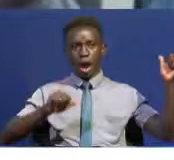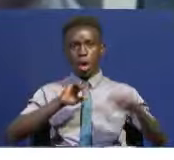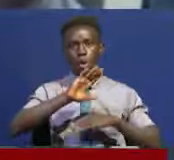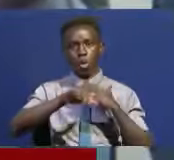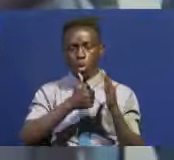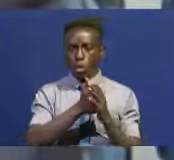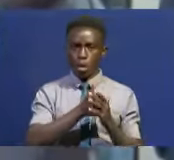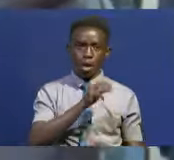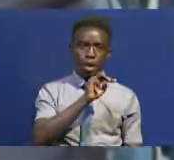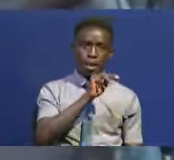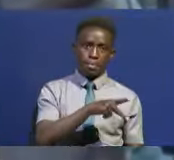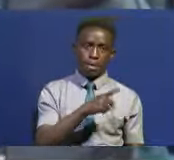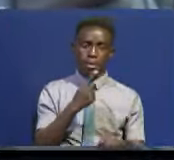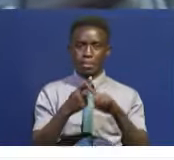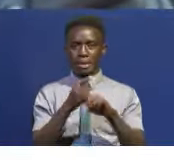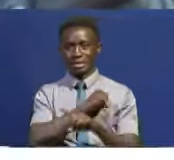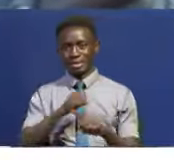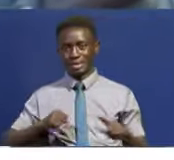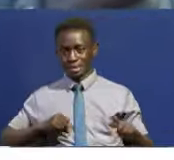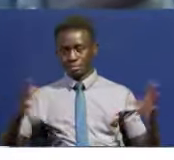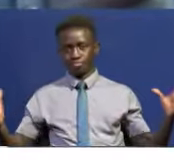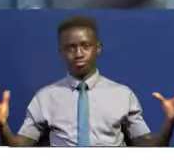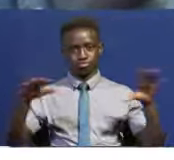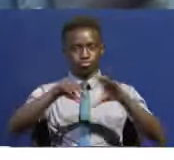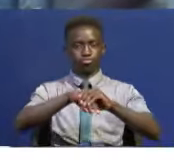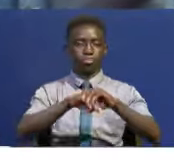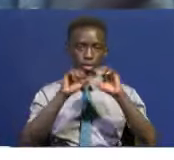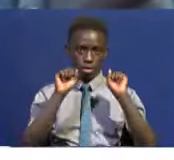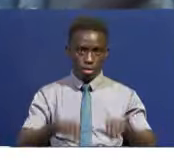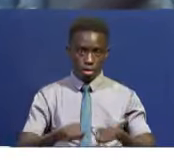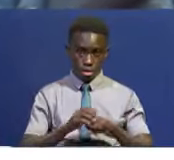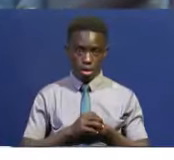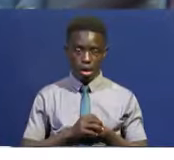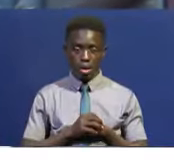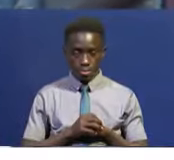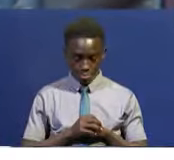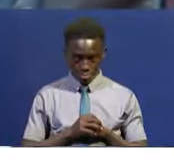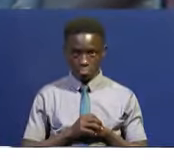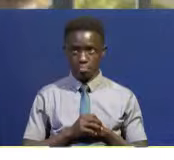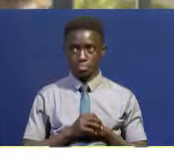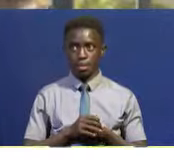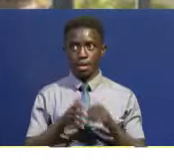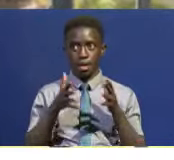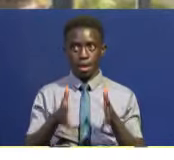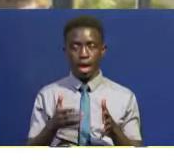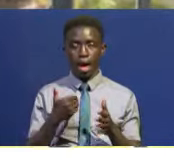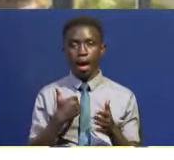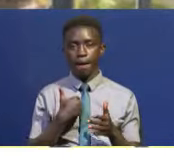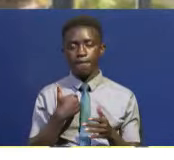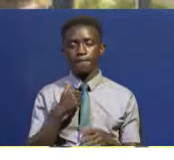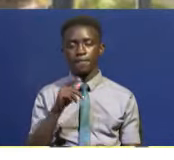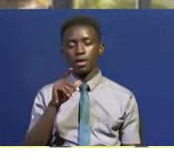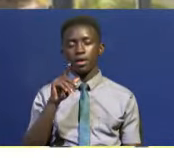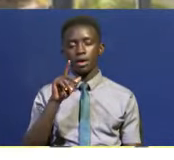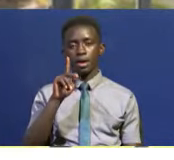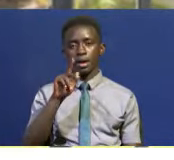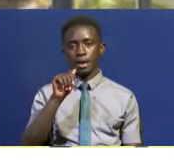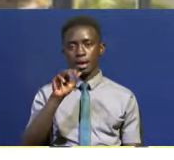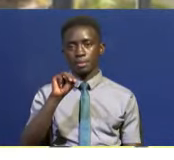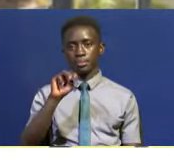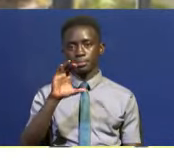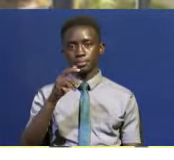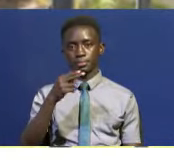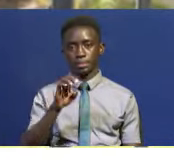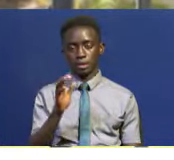the Senate and the National Assembly. On the set, I am with my colleague Kamche Menza and the Kitui